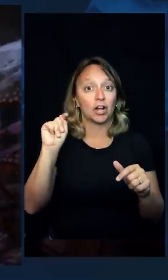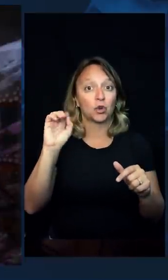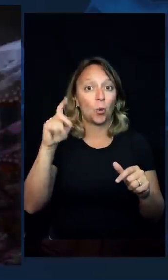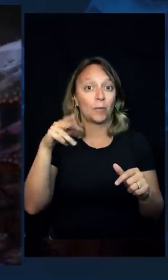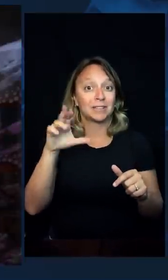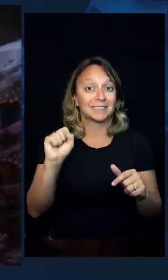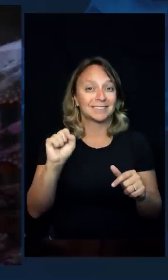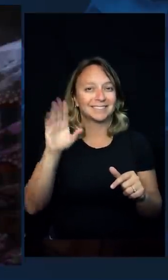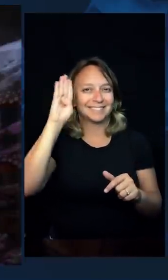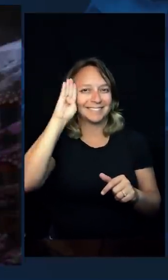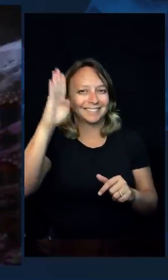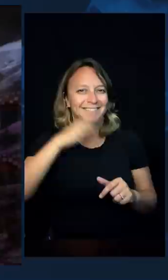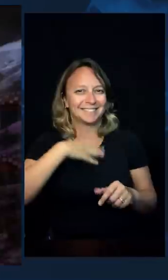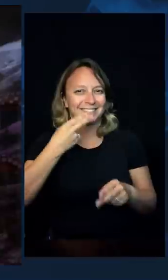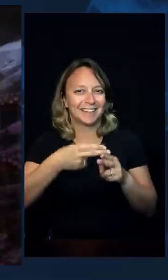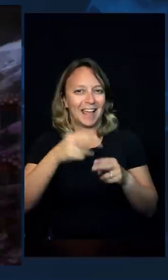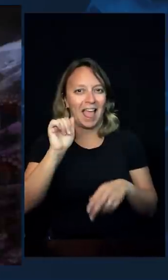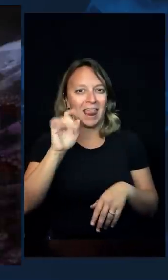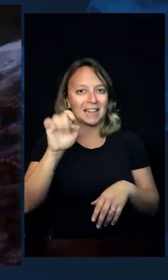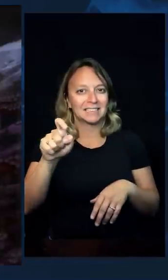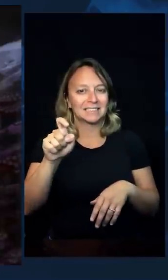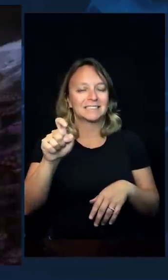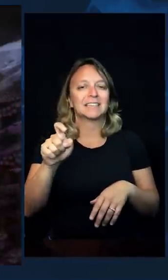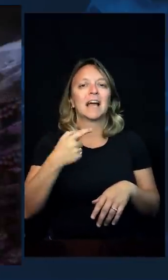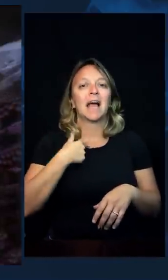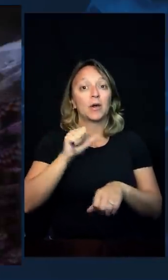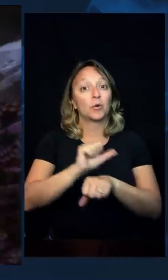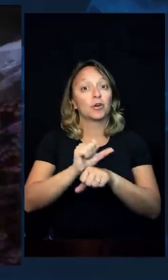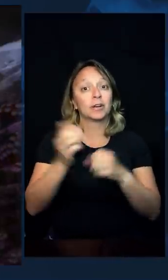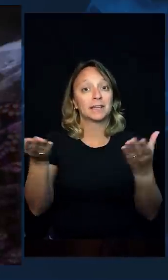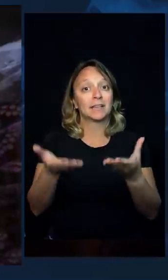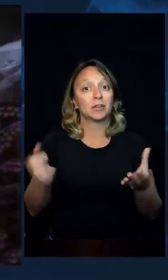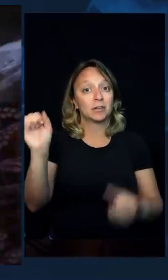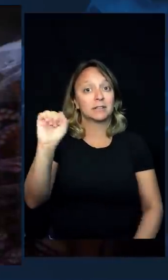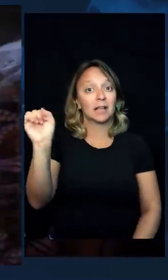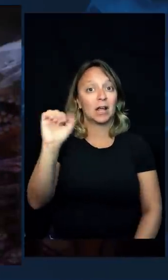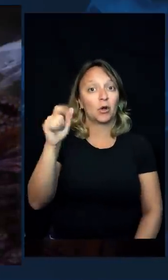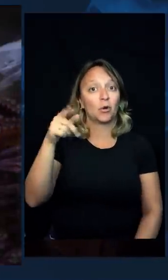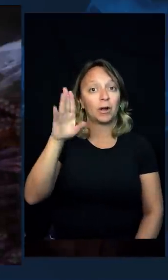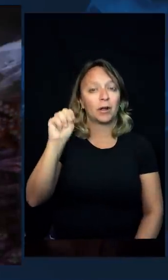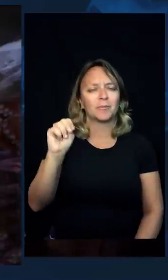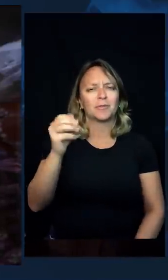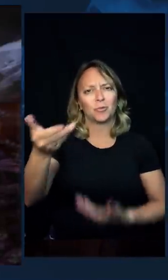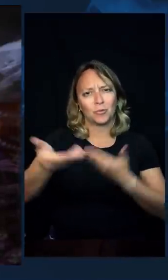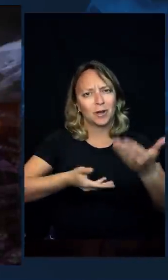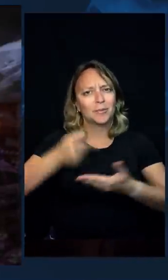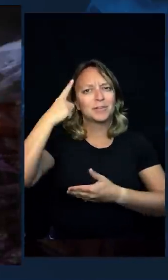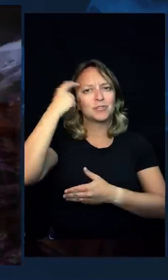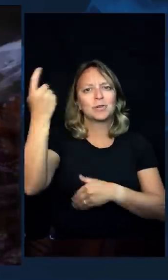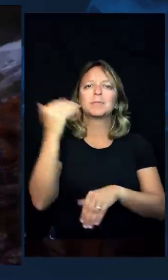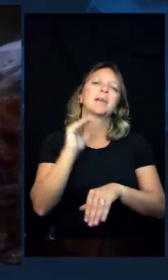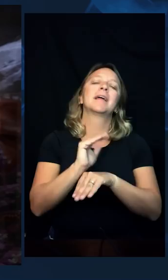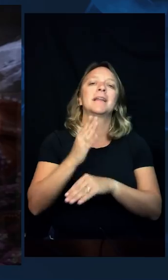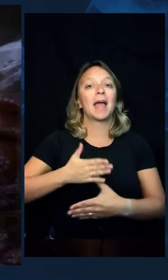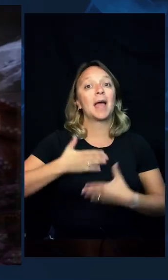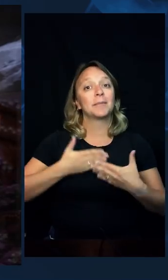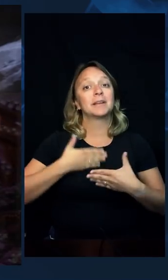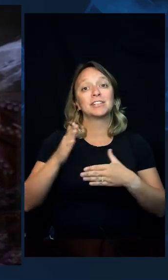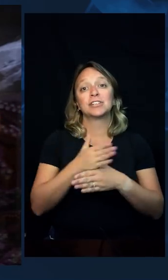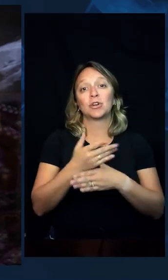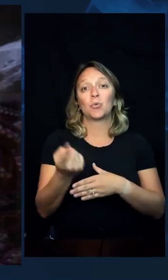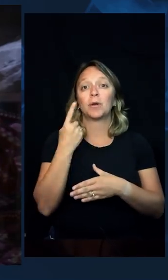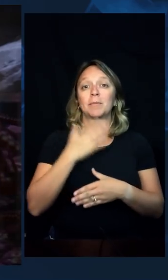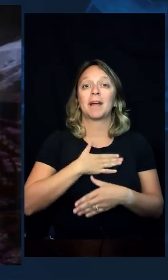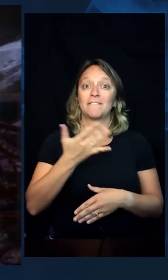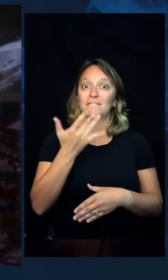my name is Alex Alceta. I am an aquarist here at the Seattle Aquarium. Welcome to Dream Night. We are happy to share with you one of my favorite animals,